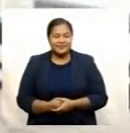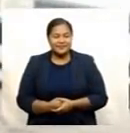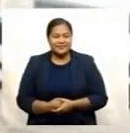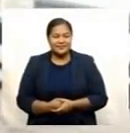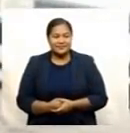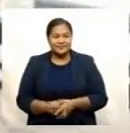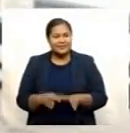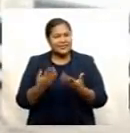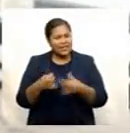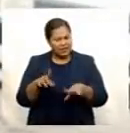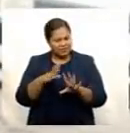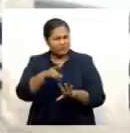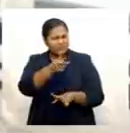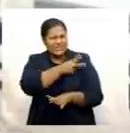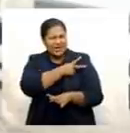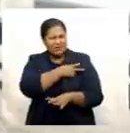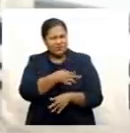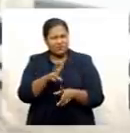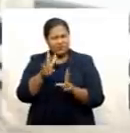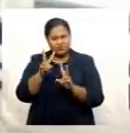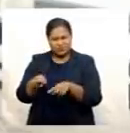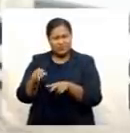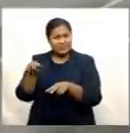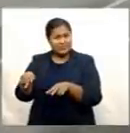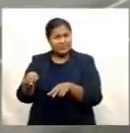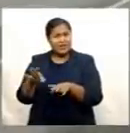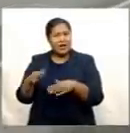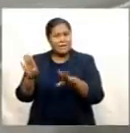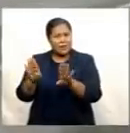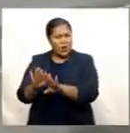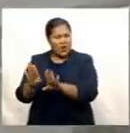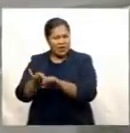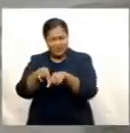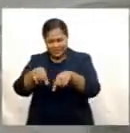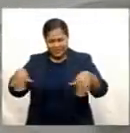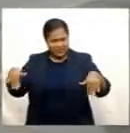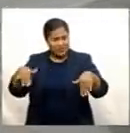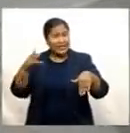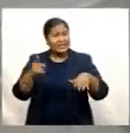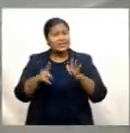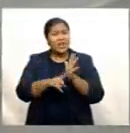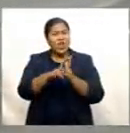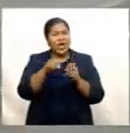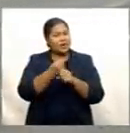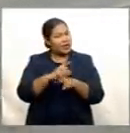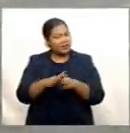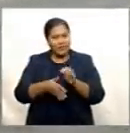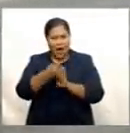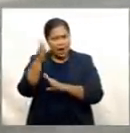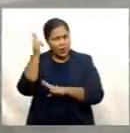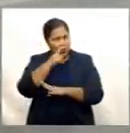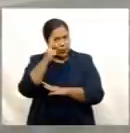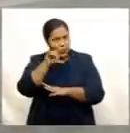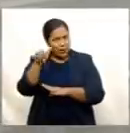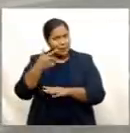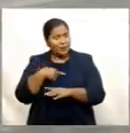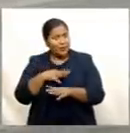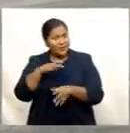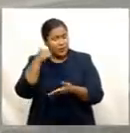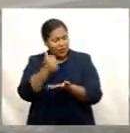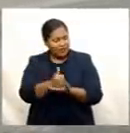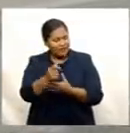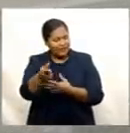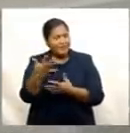Tight security and surveillance at the border. These Longani villages are also on high alert following a surge in cases